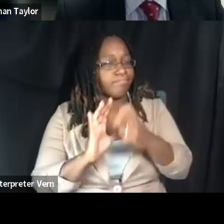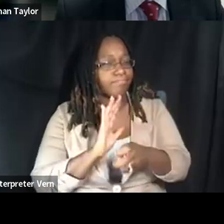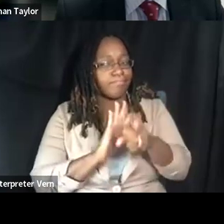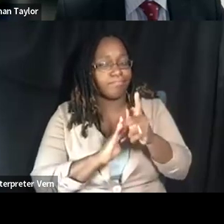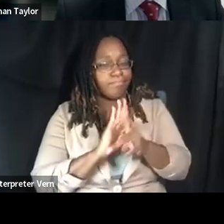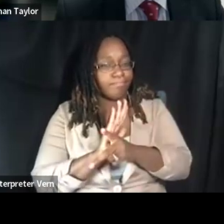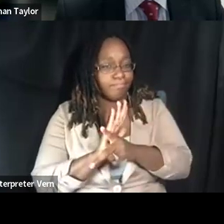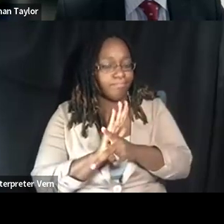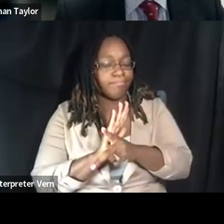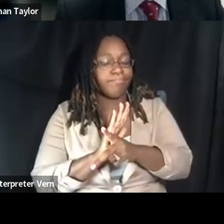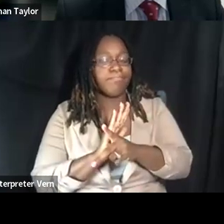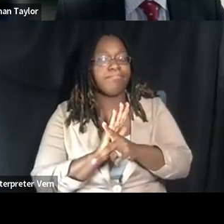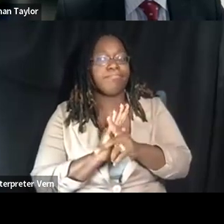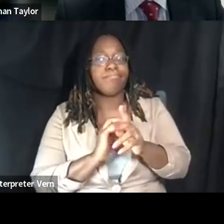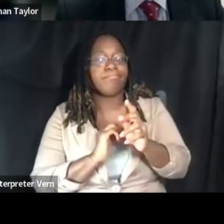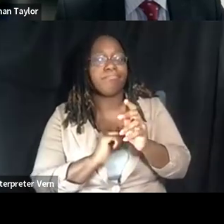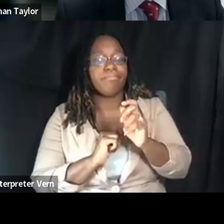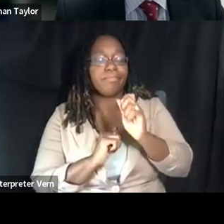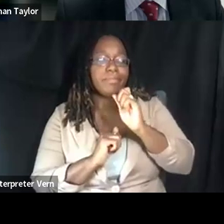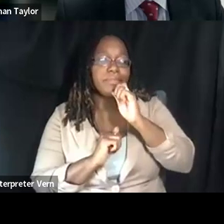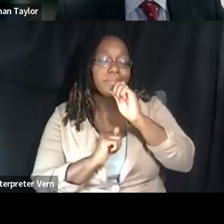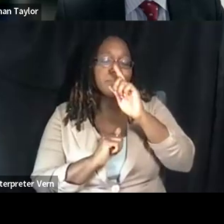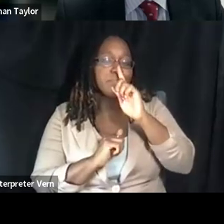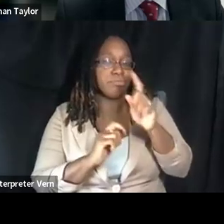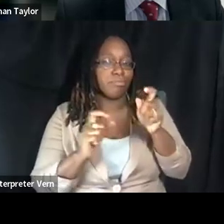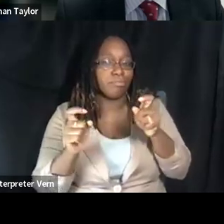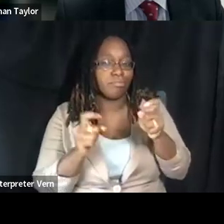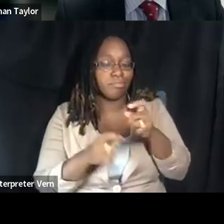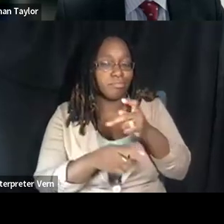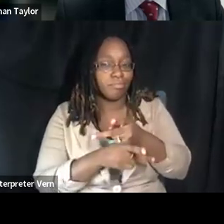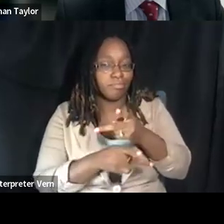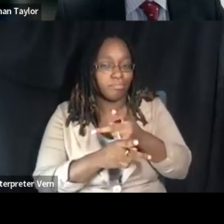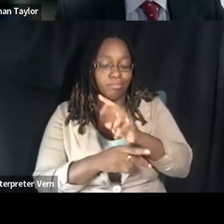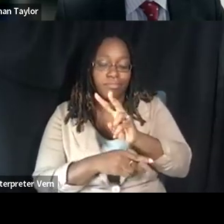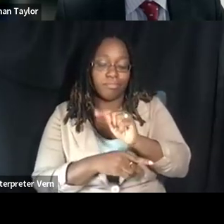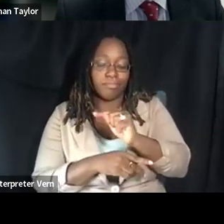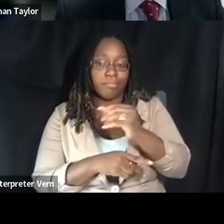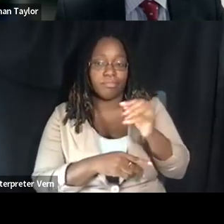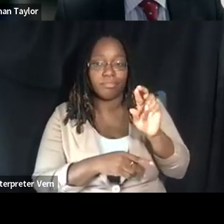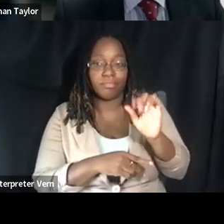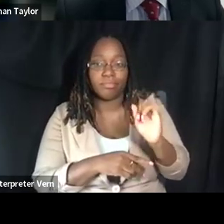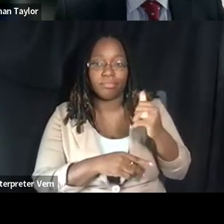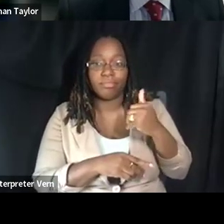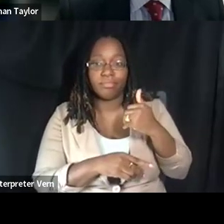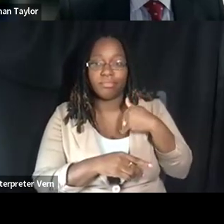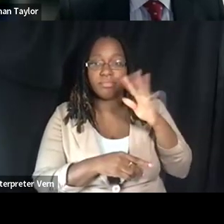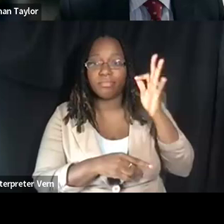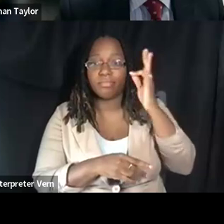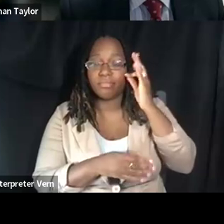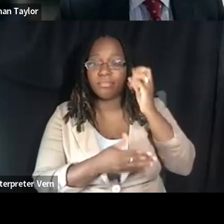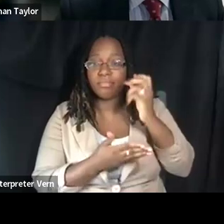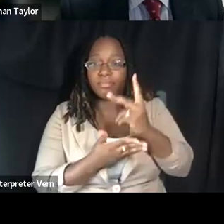many ways, Vermont is not really managed care. Vermont and Rhode Island have approval from the federal government to